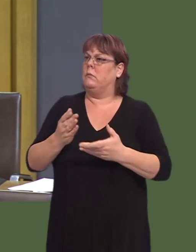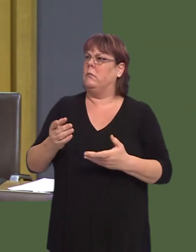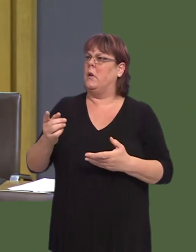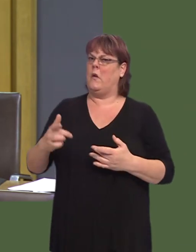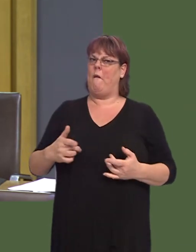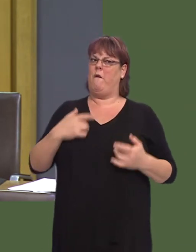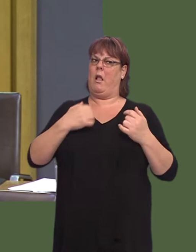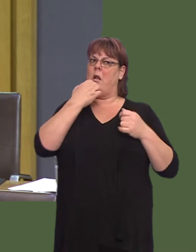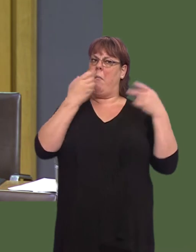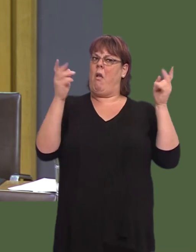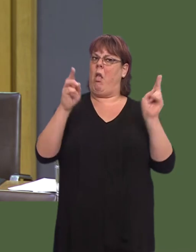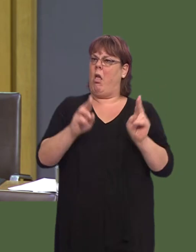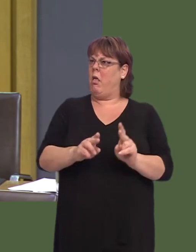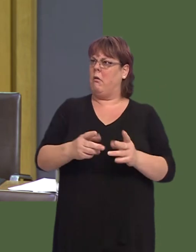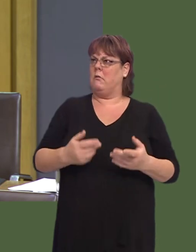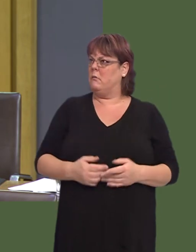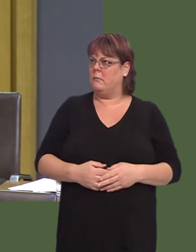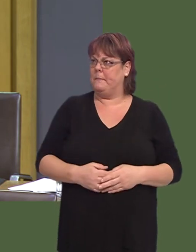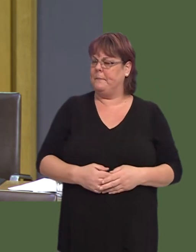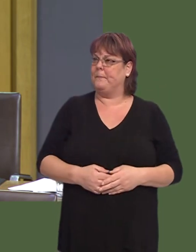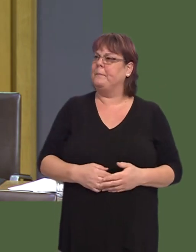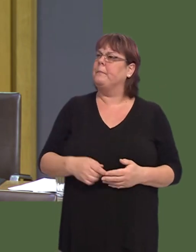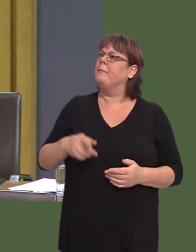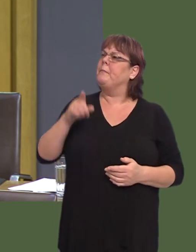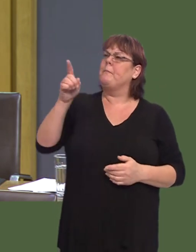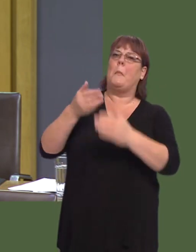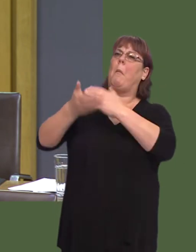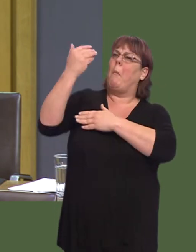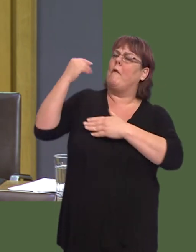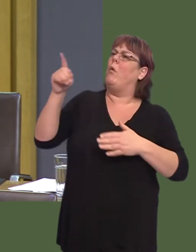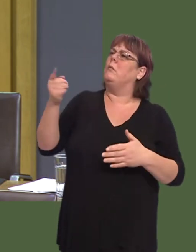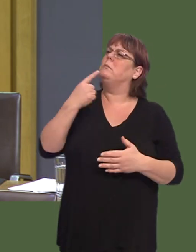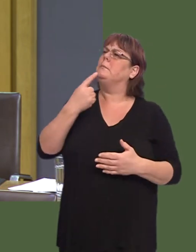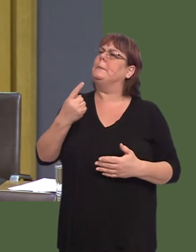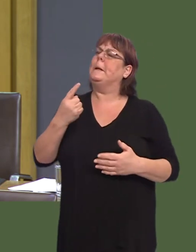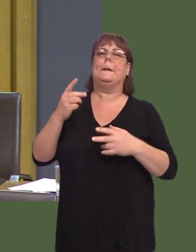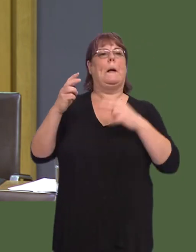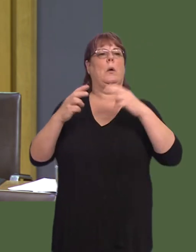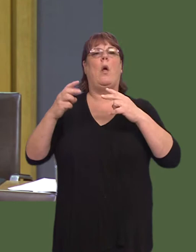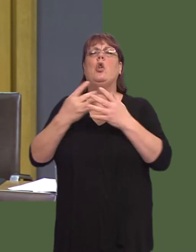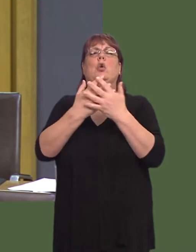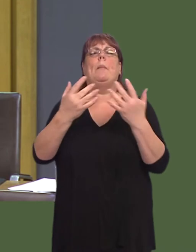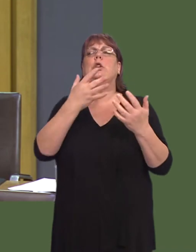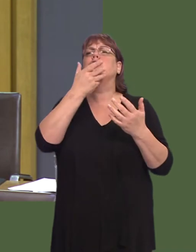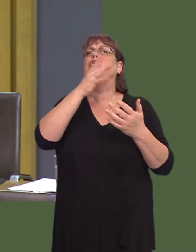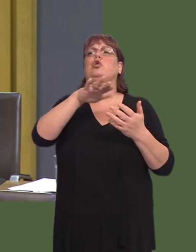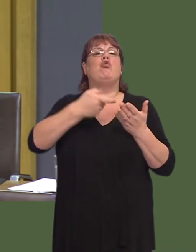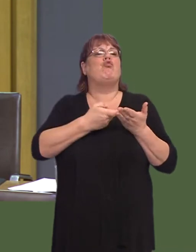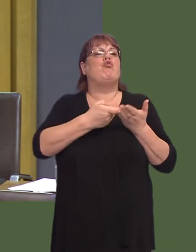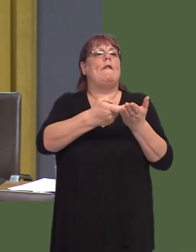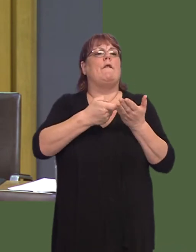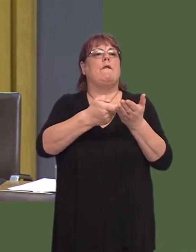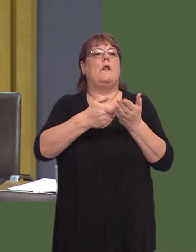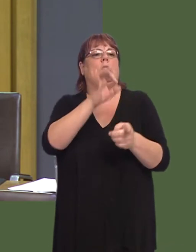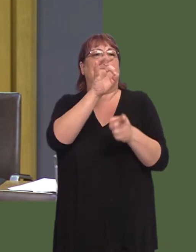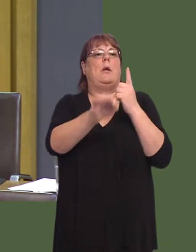doesn't sound like a driving down of waiting times to me. You've previously argued that there are too many children being